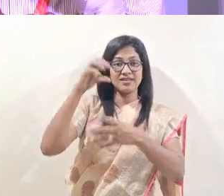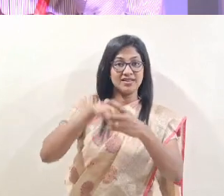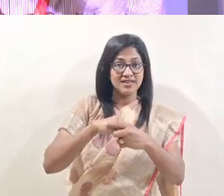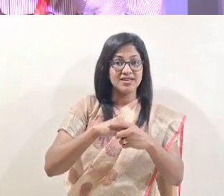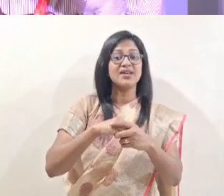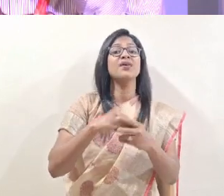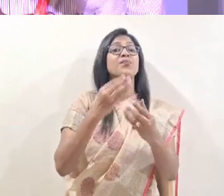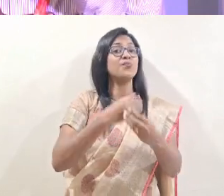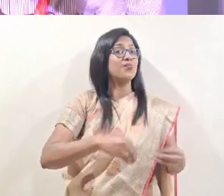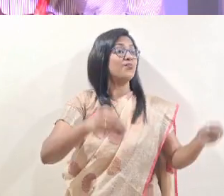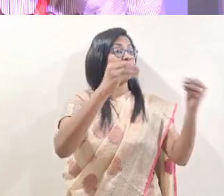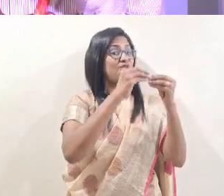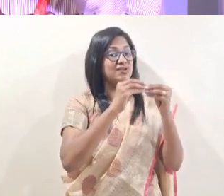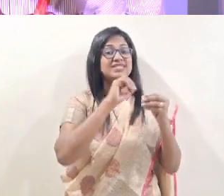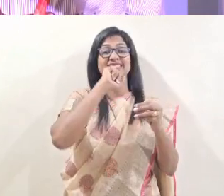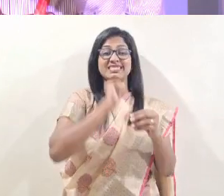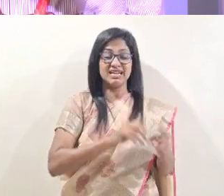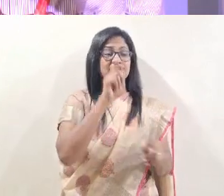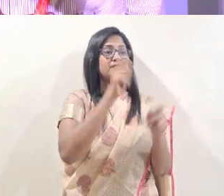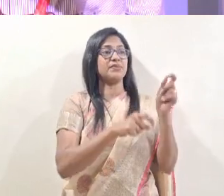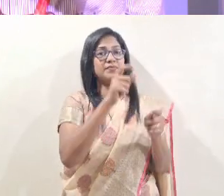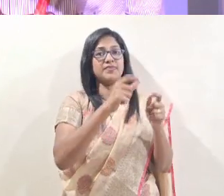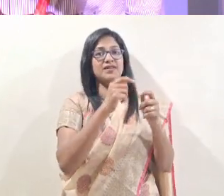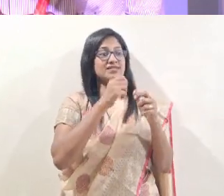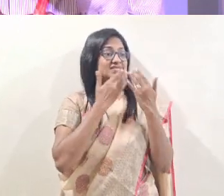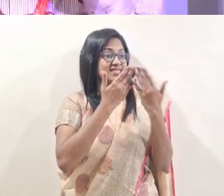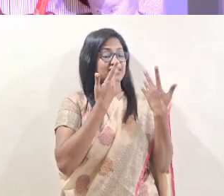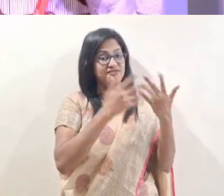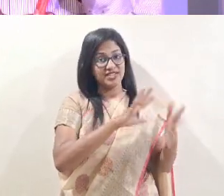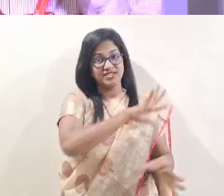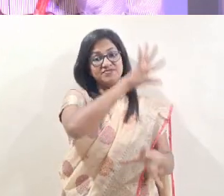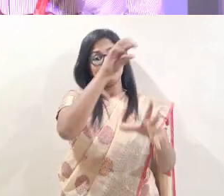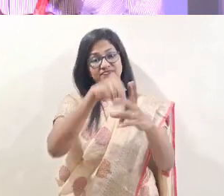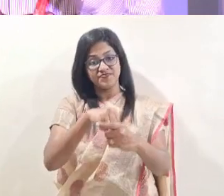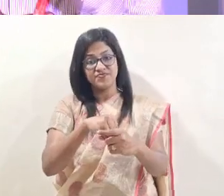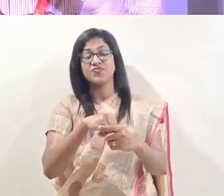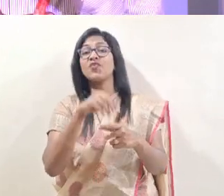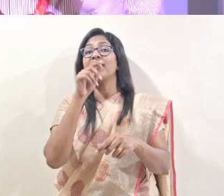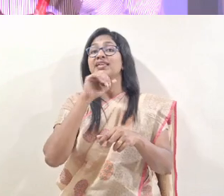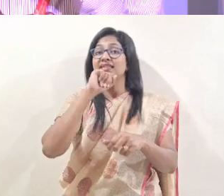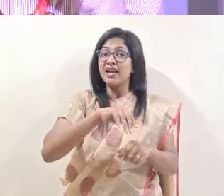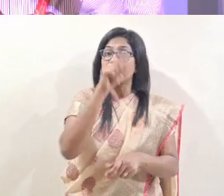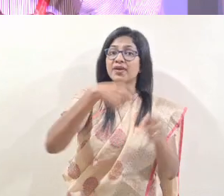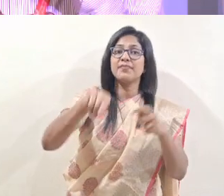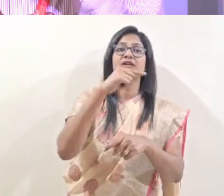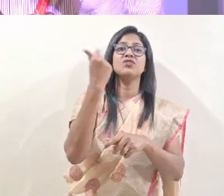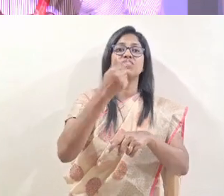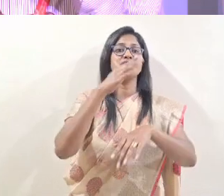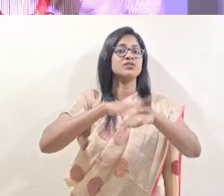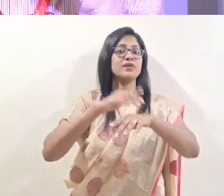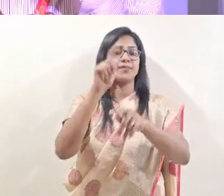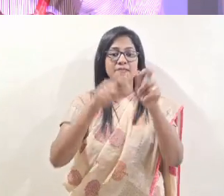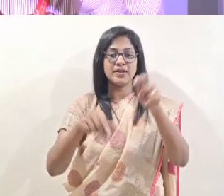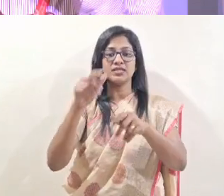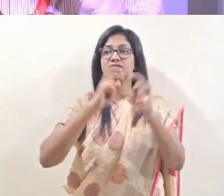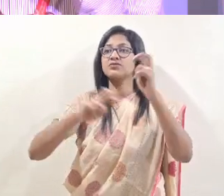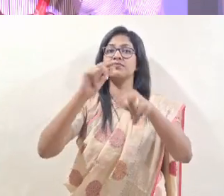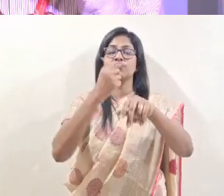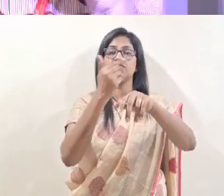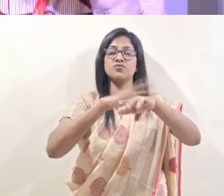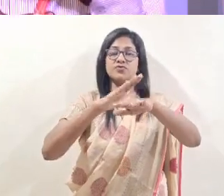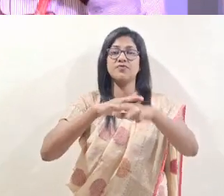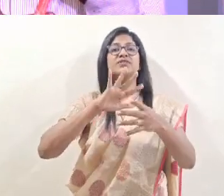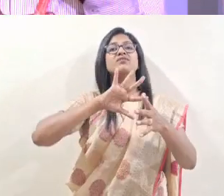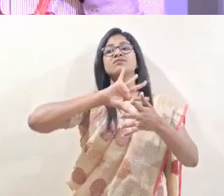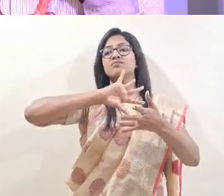more youngsters graduating into workforce, youngsters who have used public transport, this cultural shift will happen